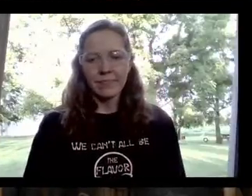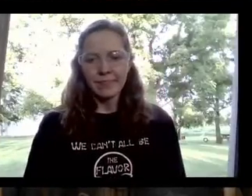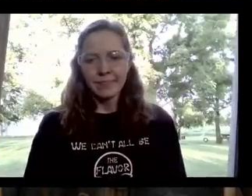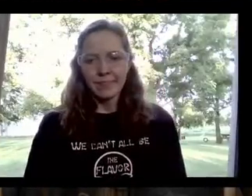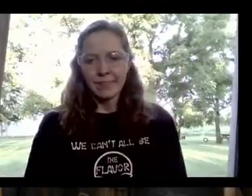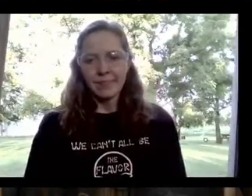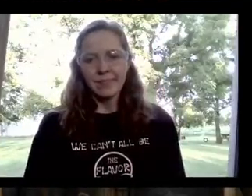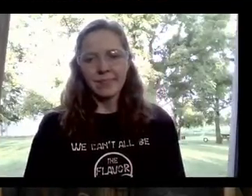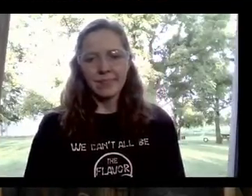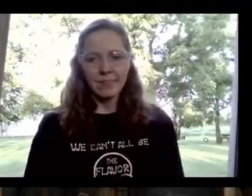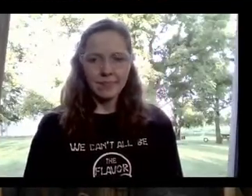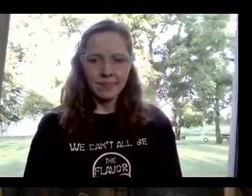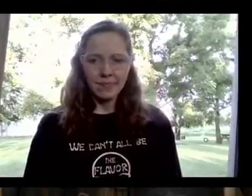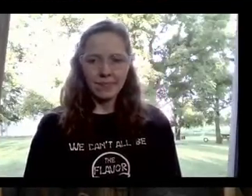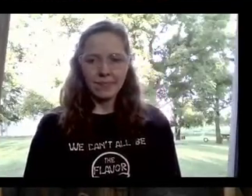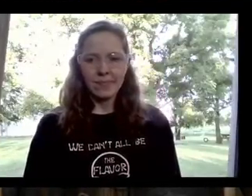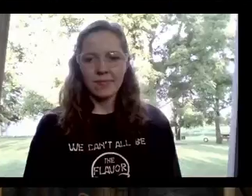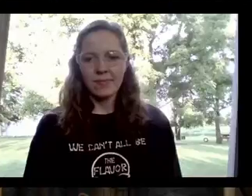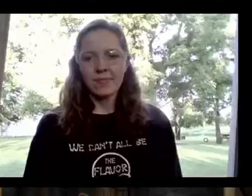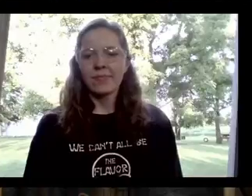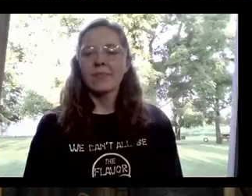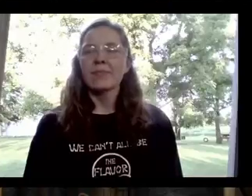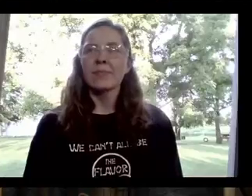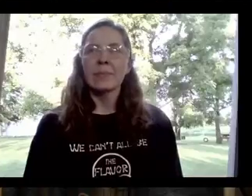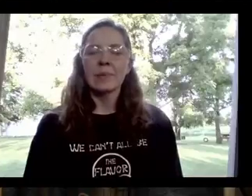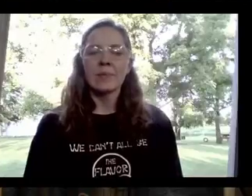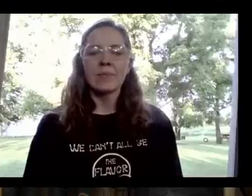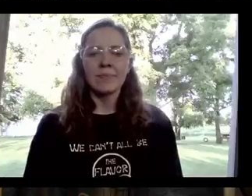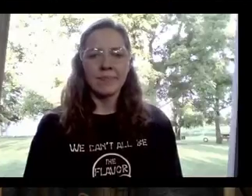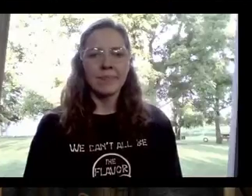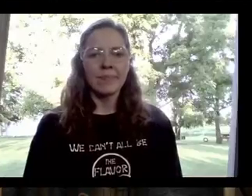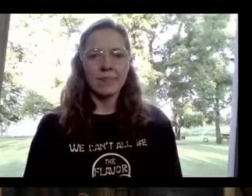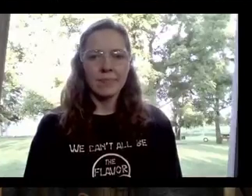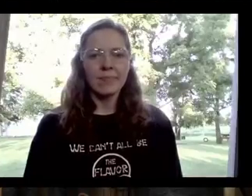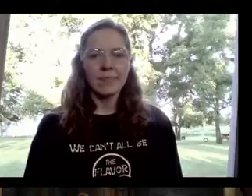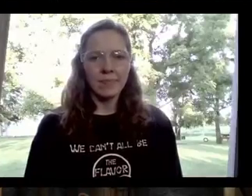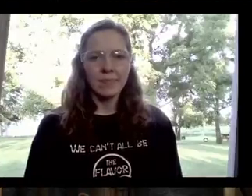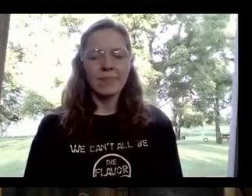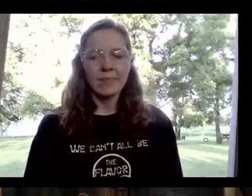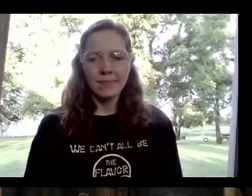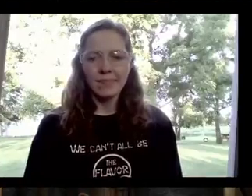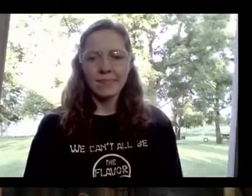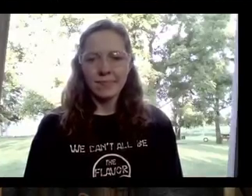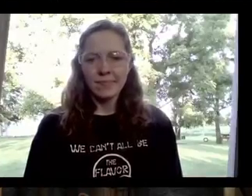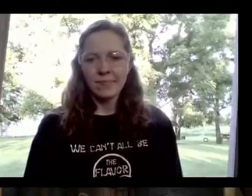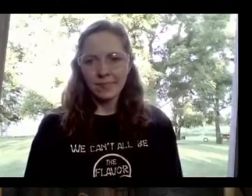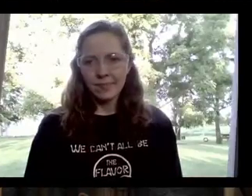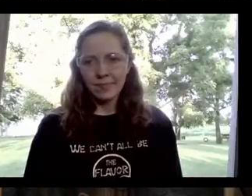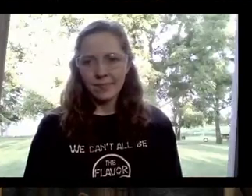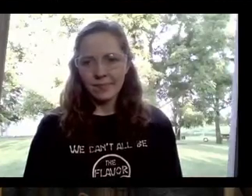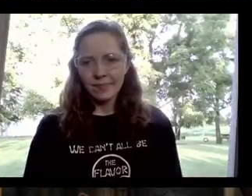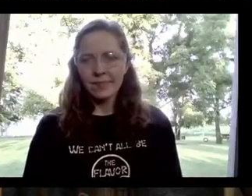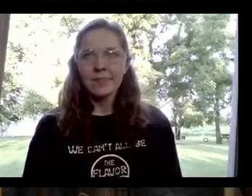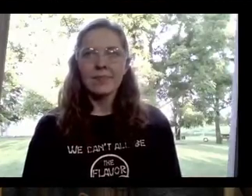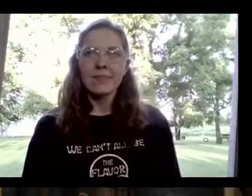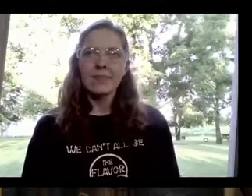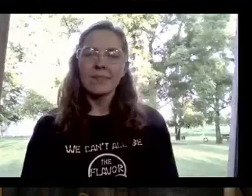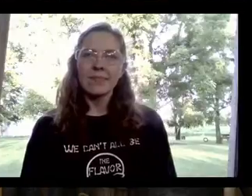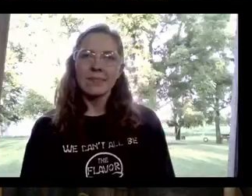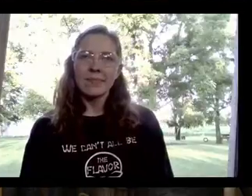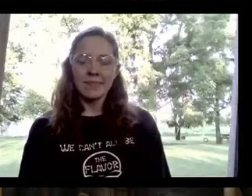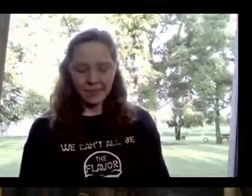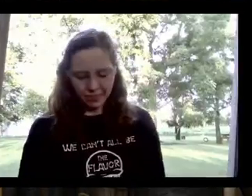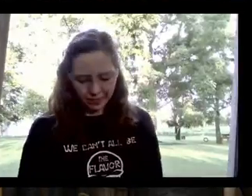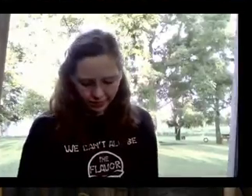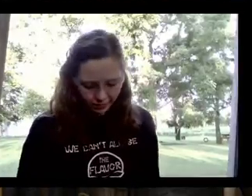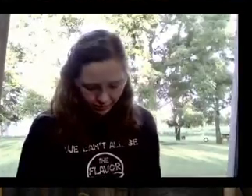help the channel by being here. Thank you, everyone, who has supported the stream tonight with your super